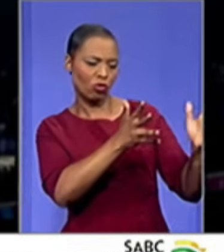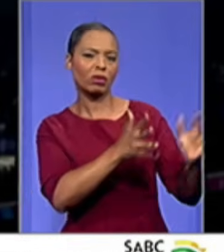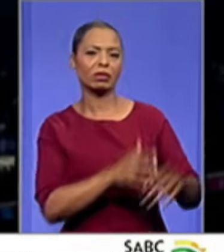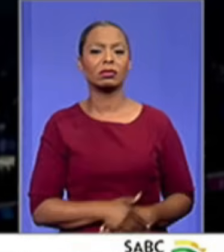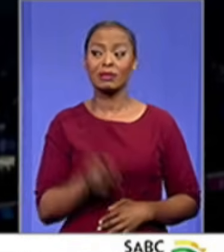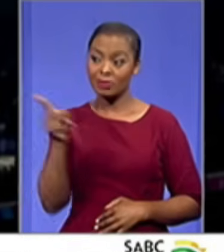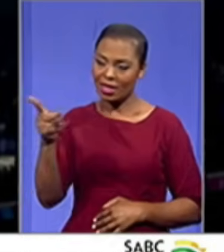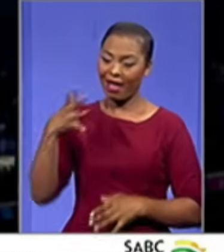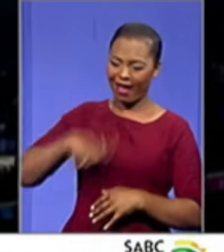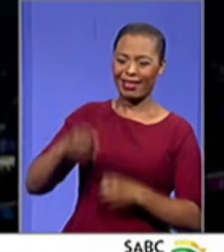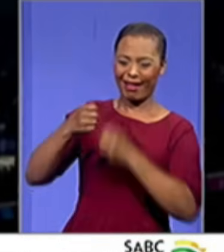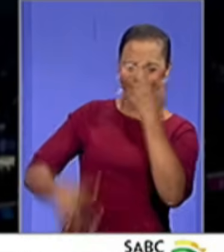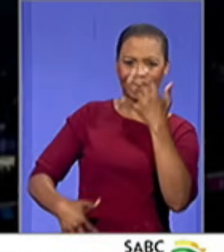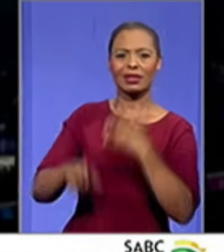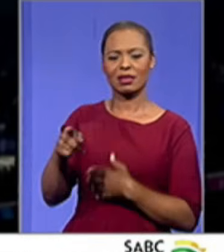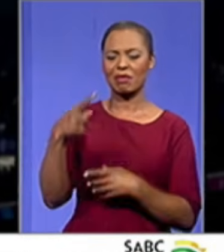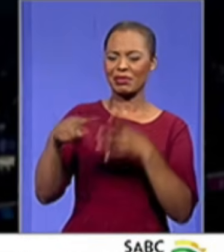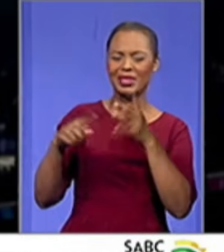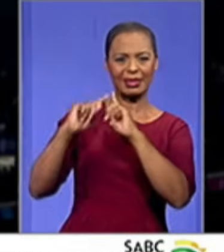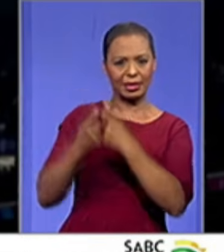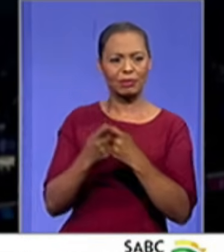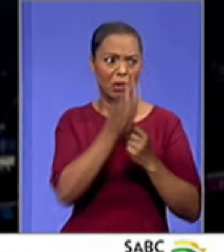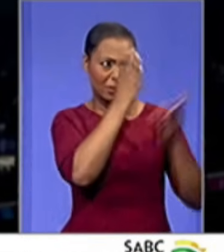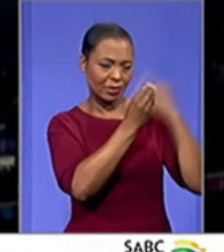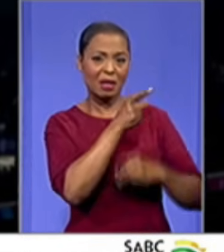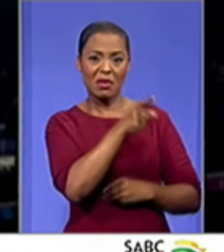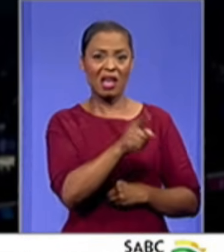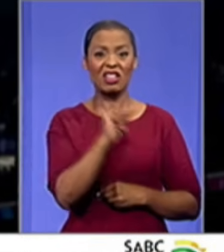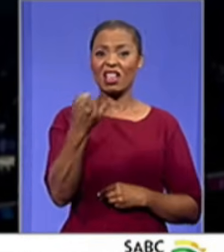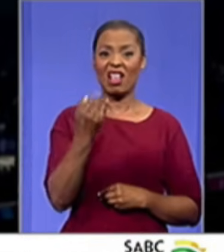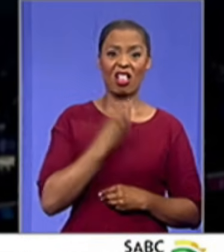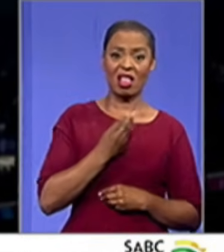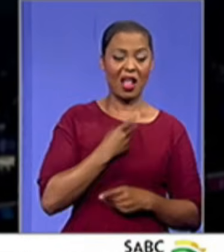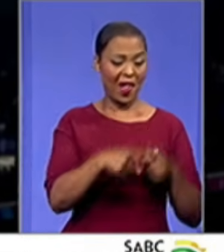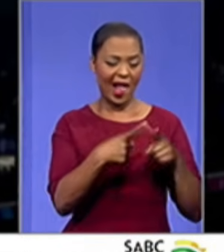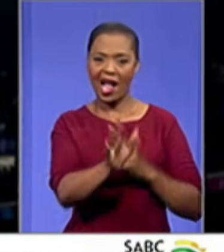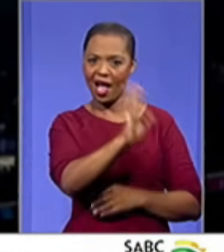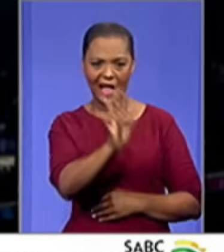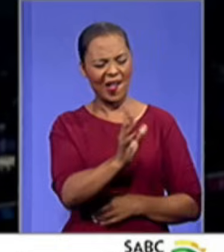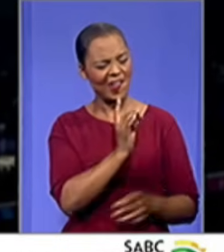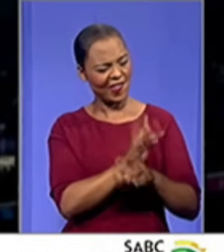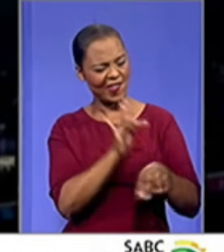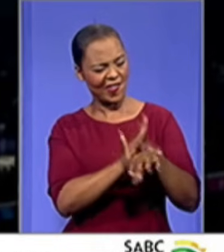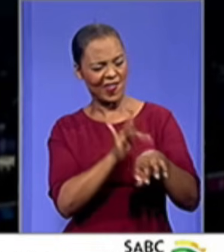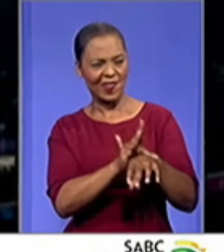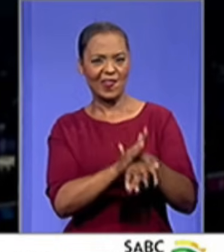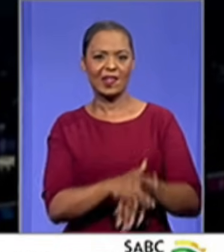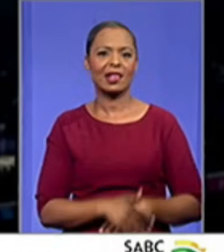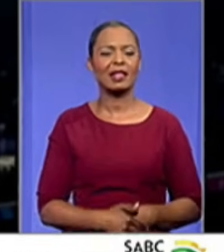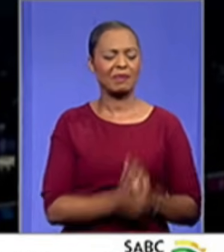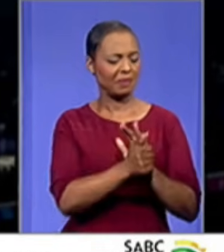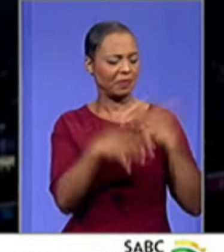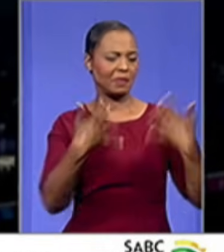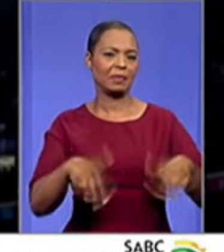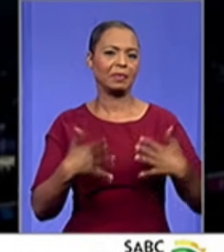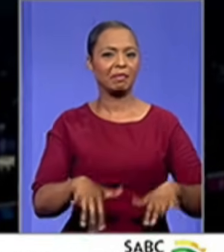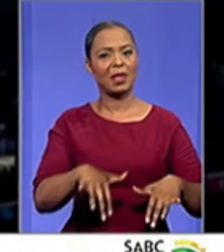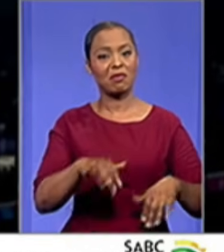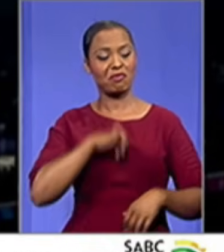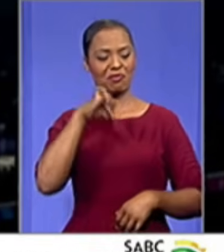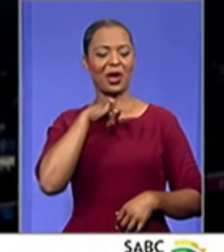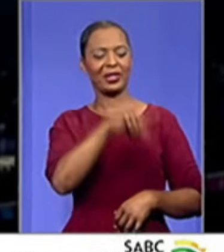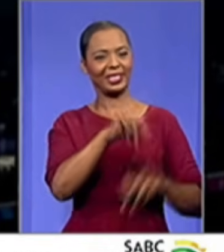dithute mabokopoko a raloke a feta fela, re a ba le boišebile ke motlotlo ka bona ke le mo South Africa ke